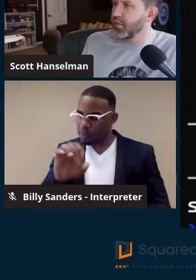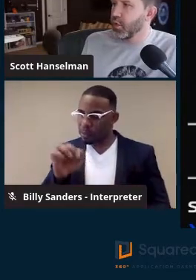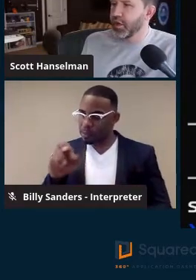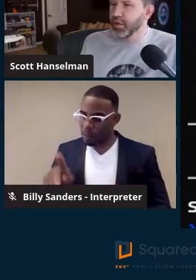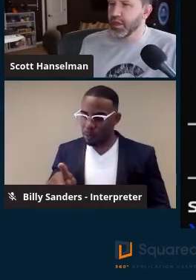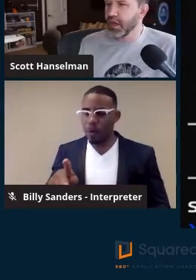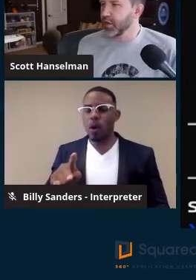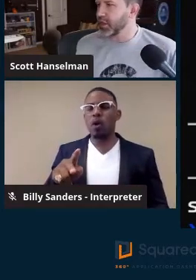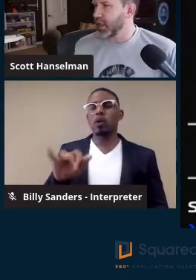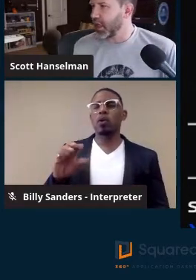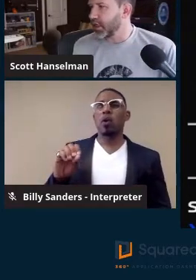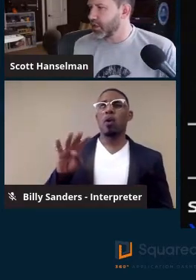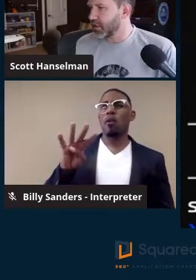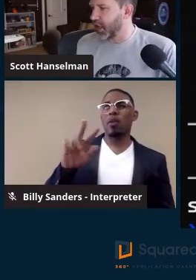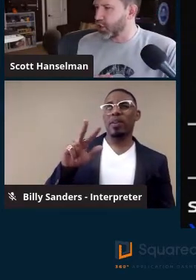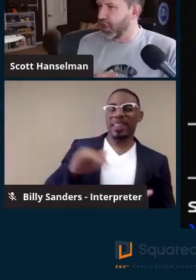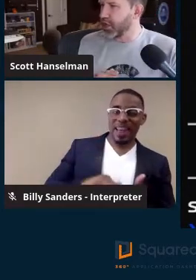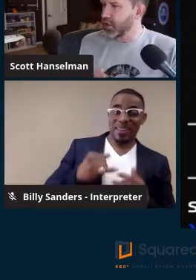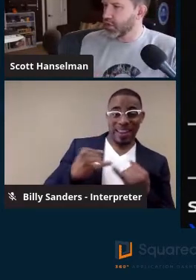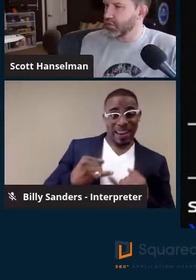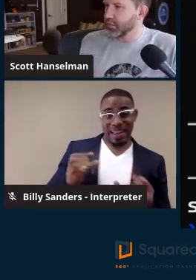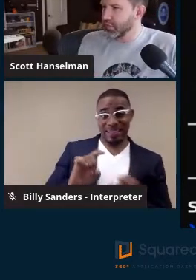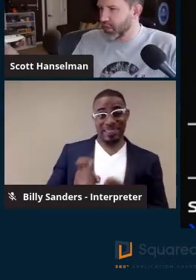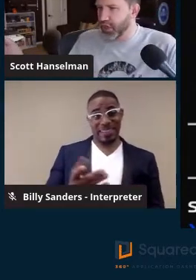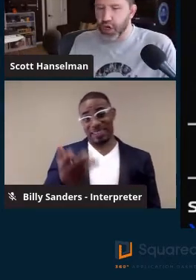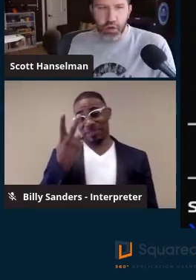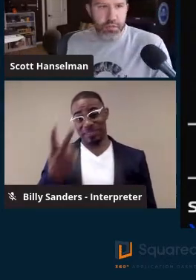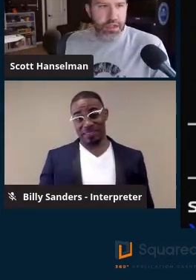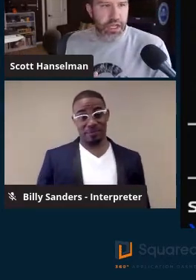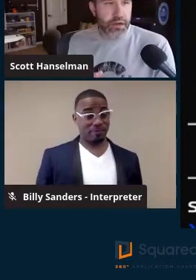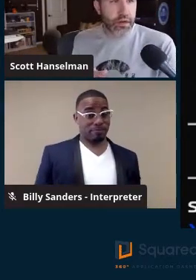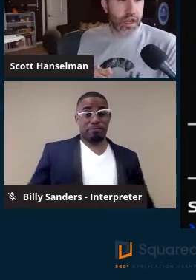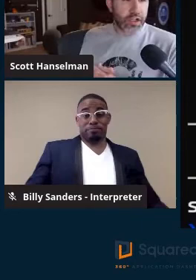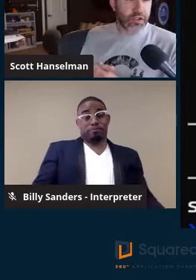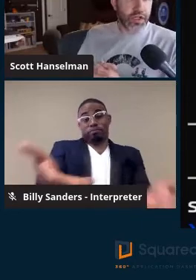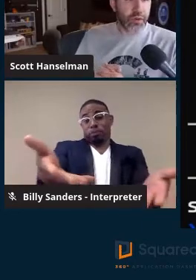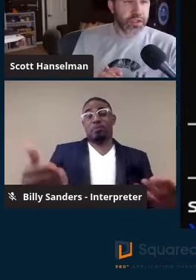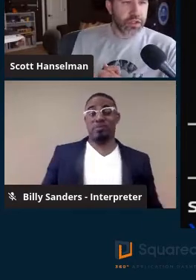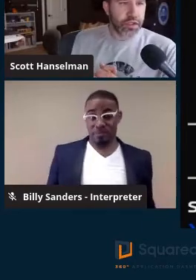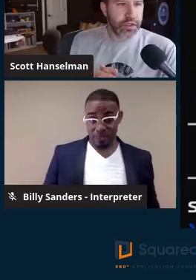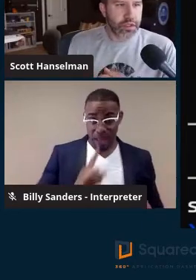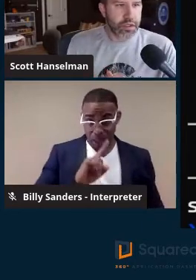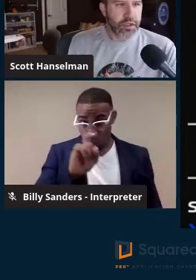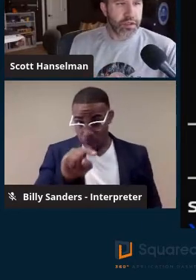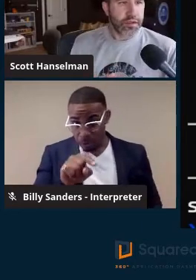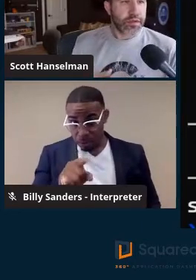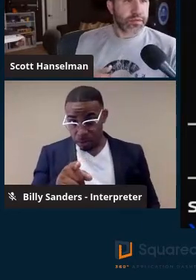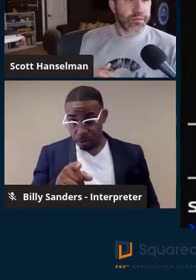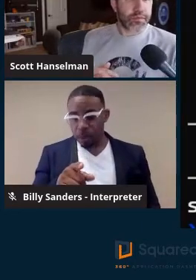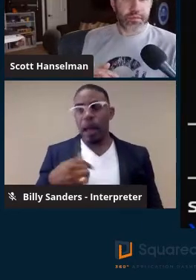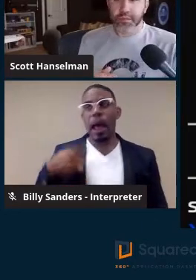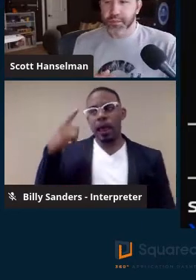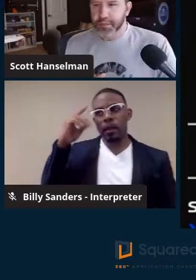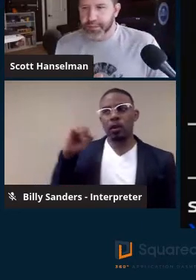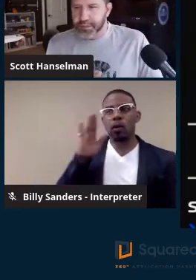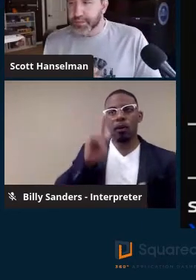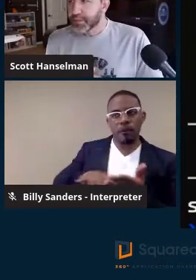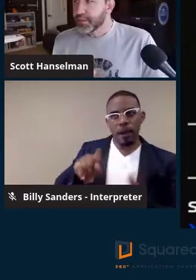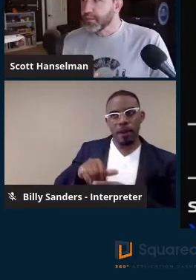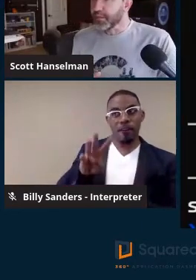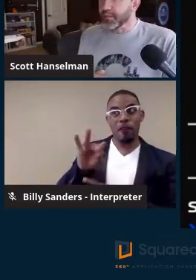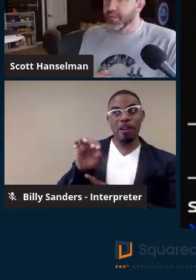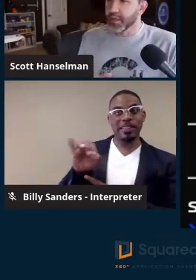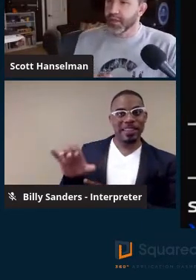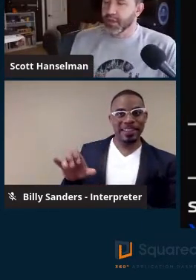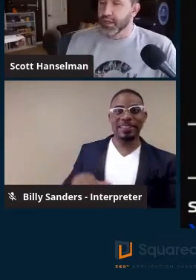So 43,000 lines and change. There you go. Does that answer that question? I think so. We will find out in 40